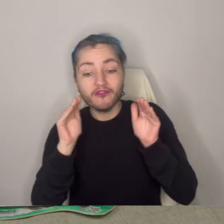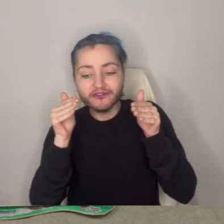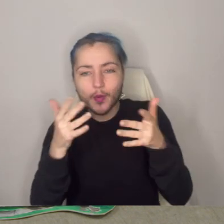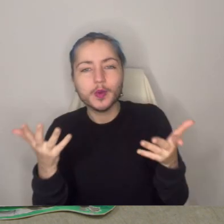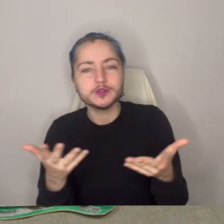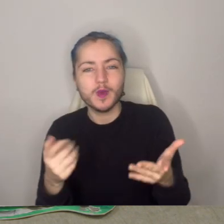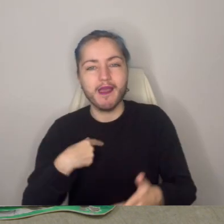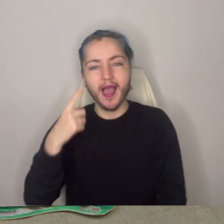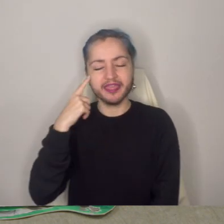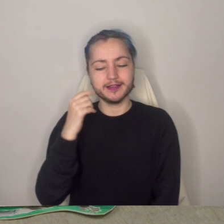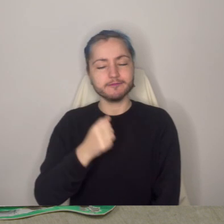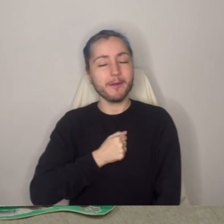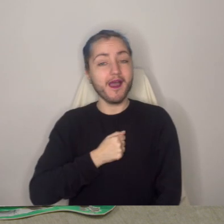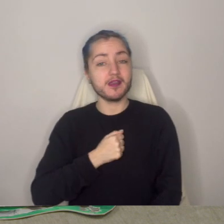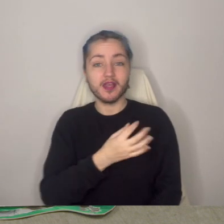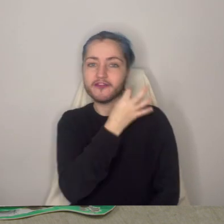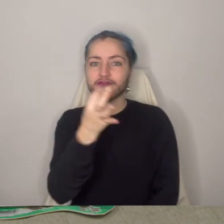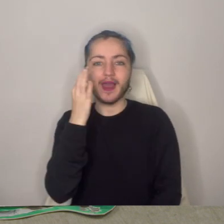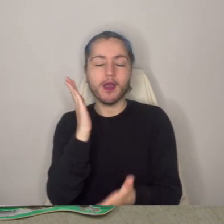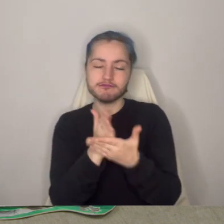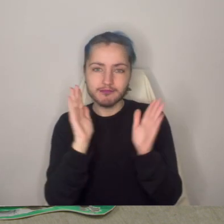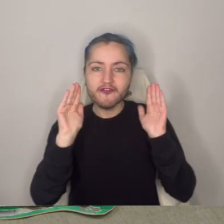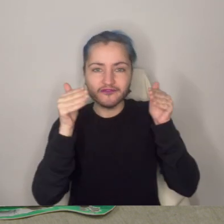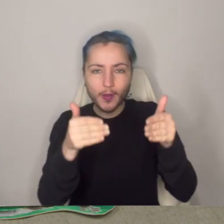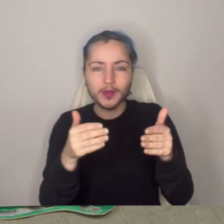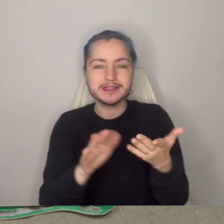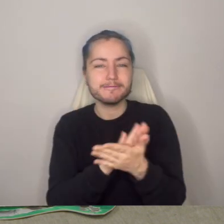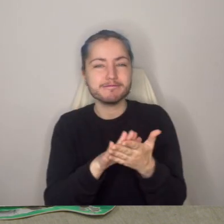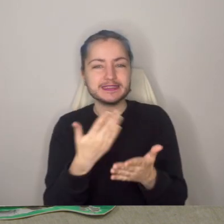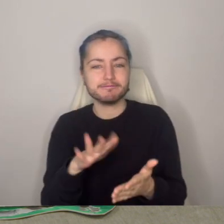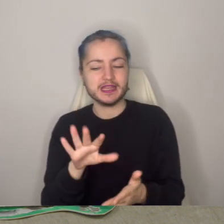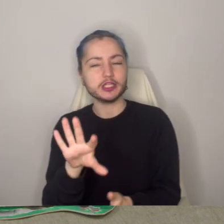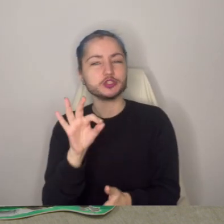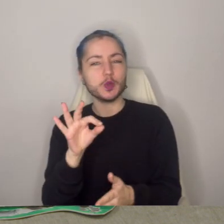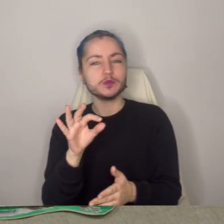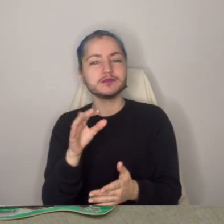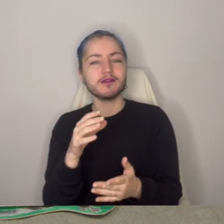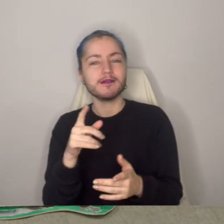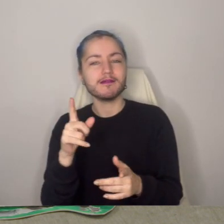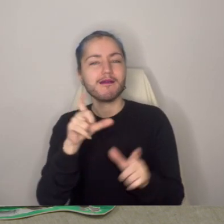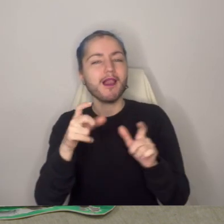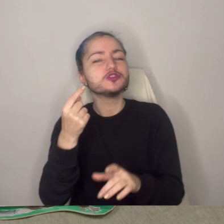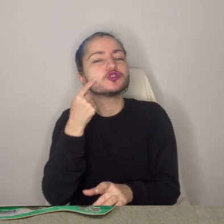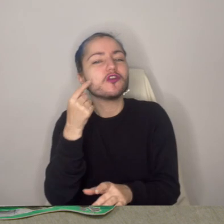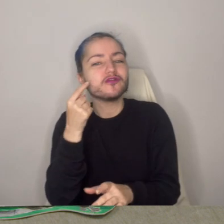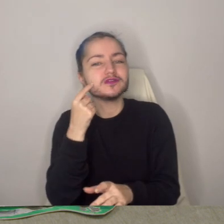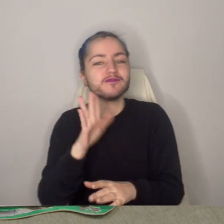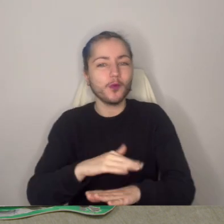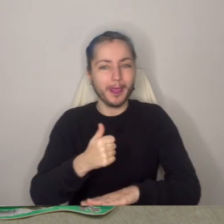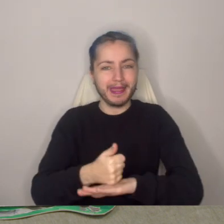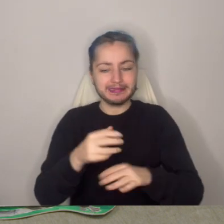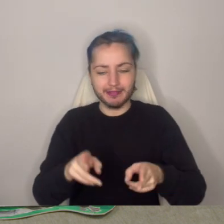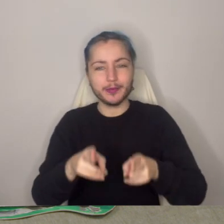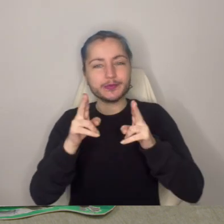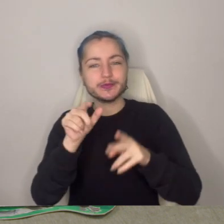focus to be my flower, so I've kind of purposely chosen a bit of muted colors. And I think when I'm creating anything,